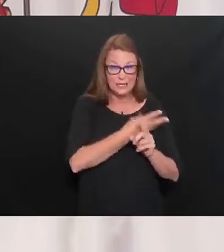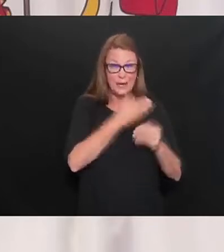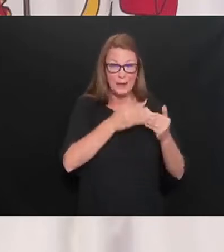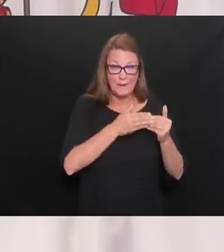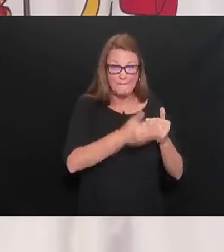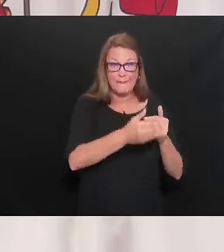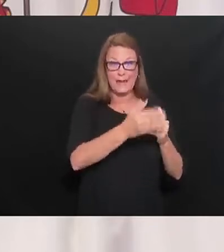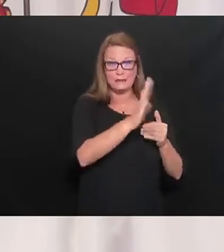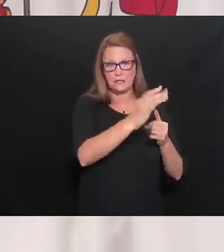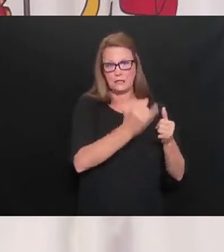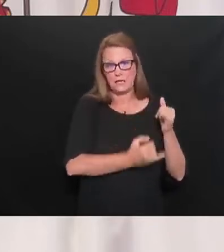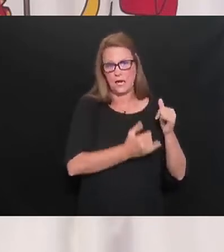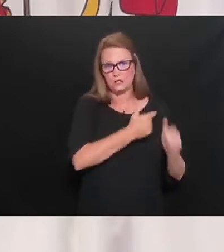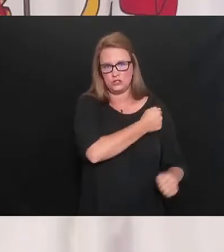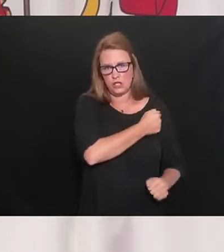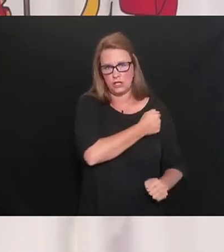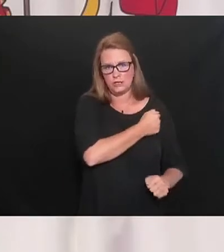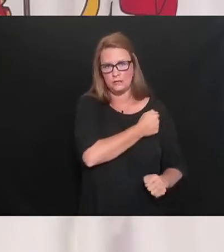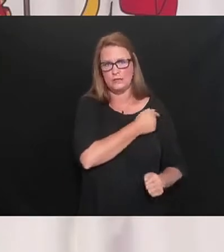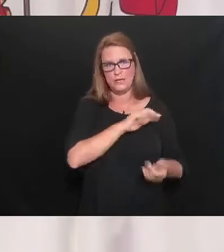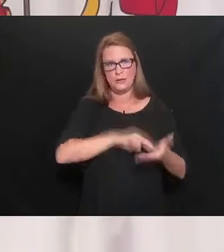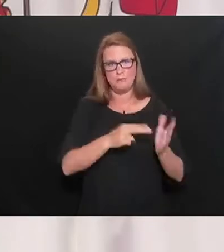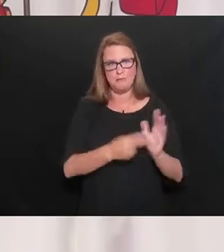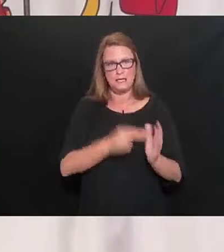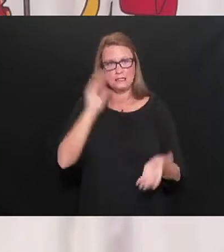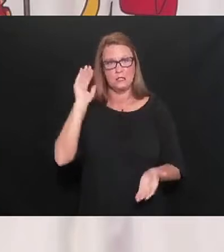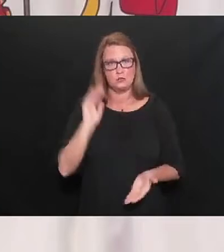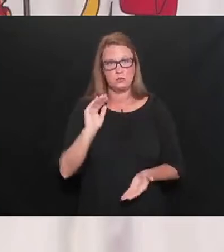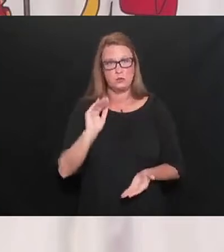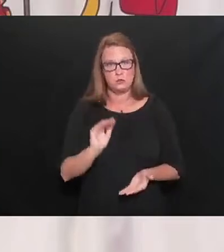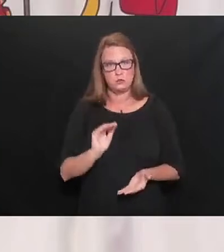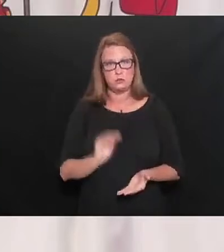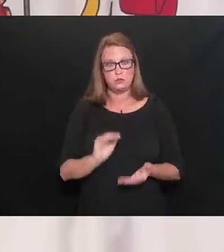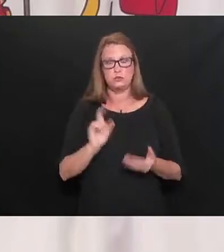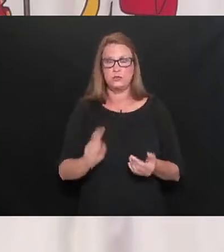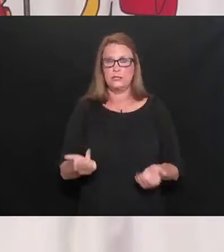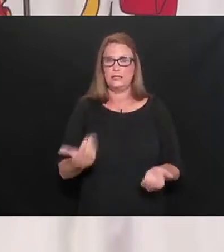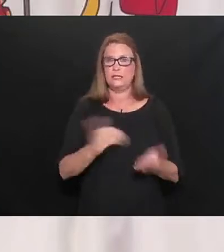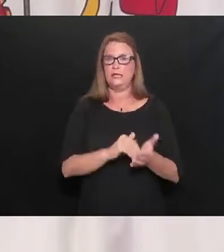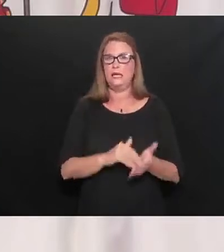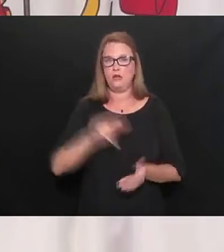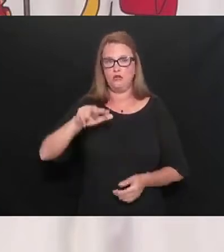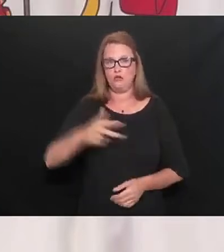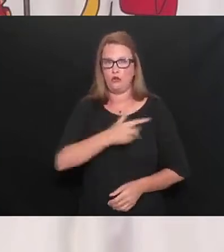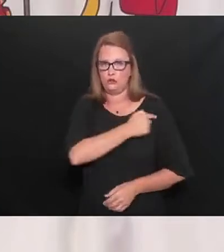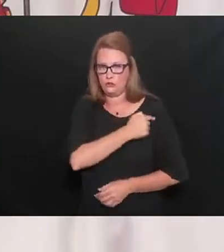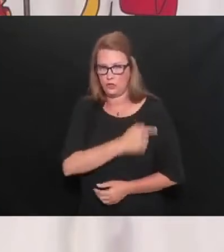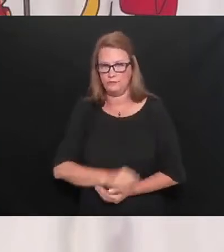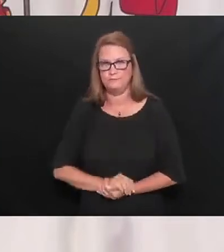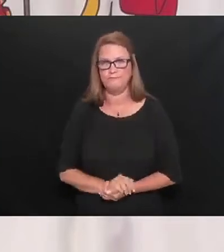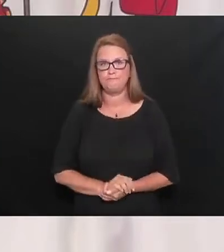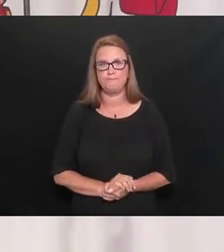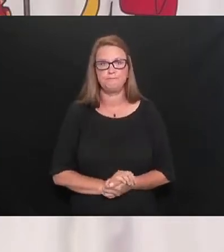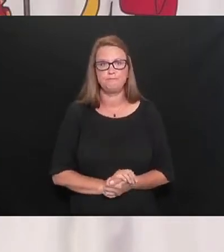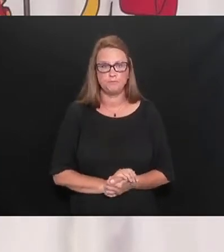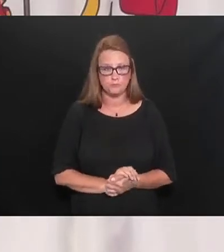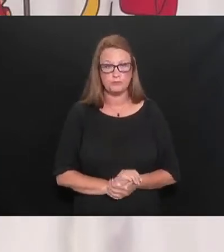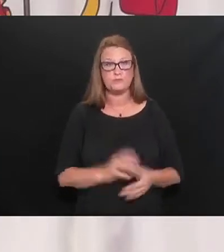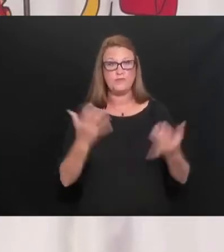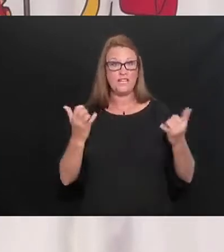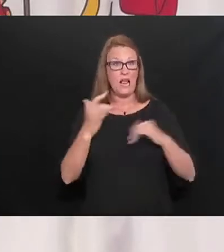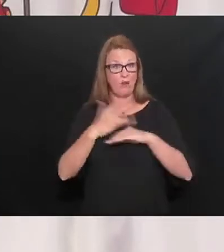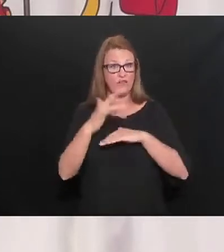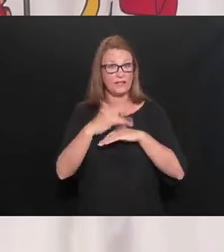absolutely, the effectiveness is wearing down. We got to get vaccinated with the booster shot now. So they're